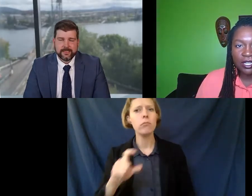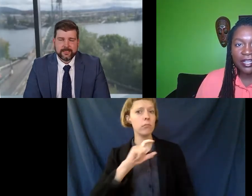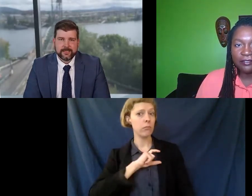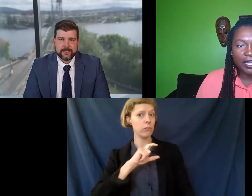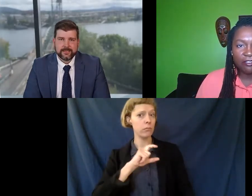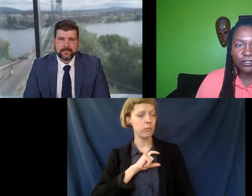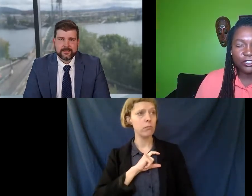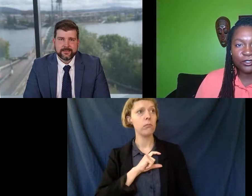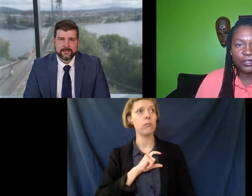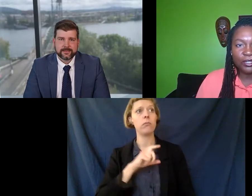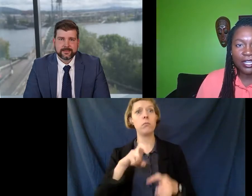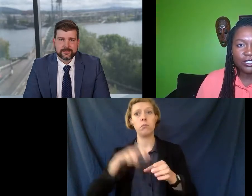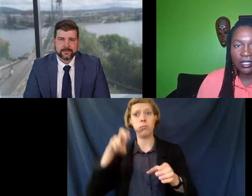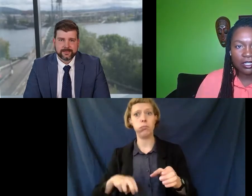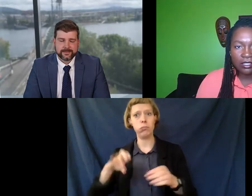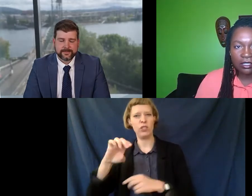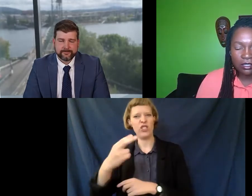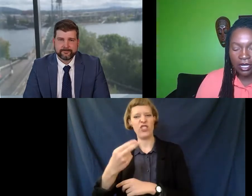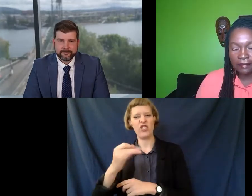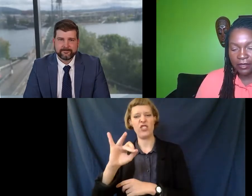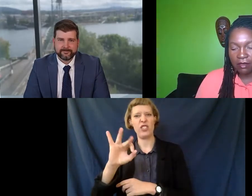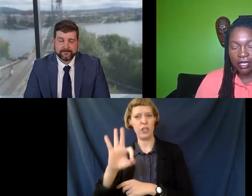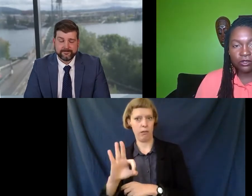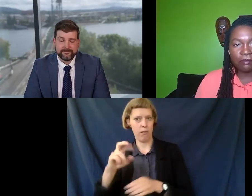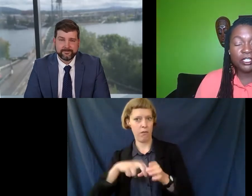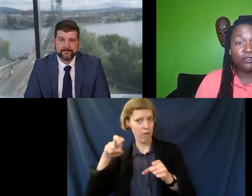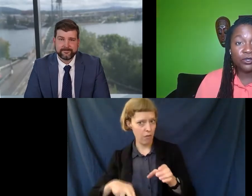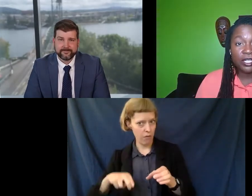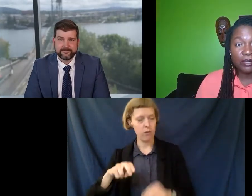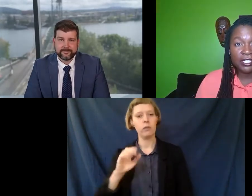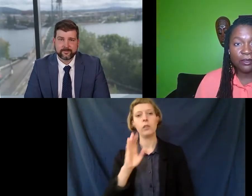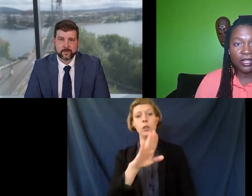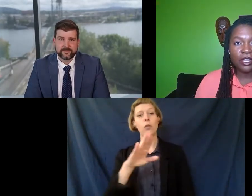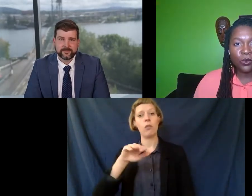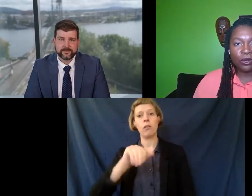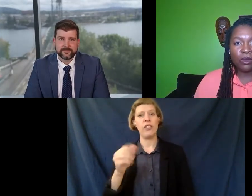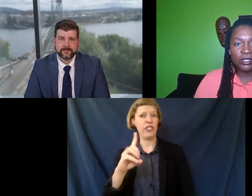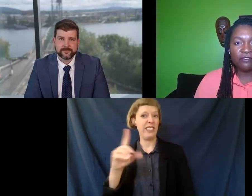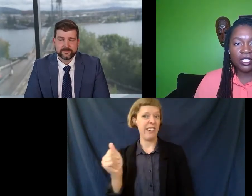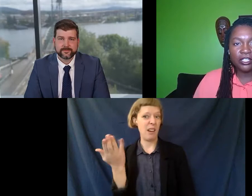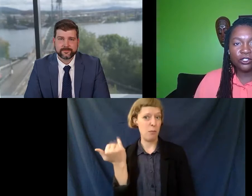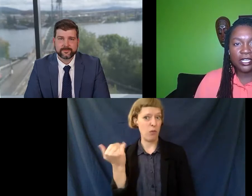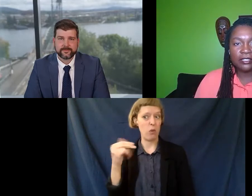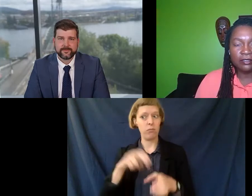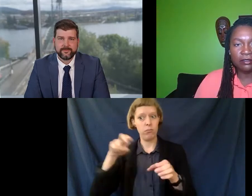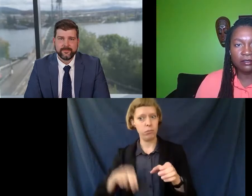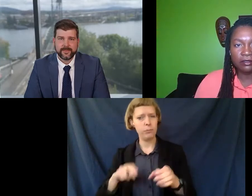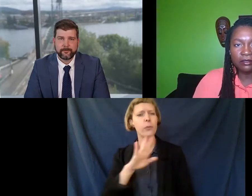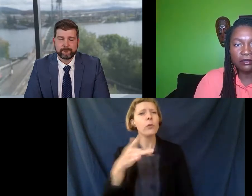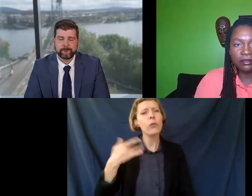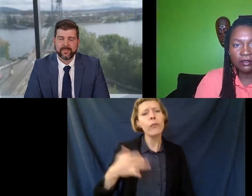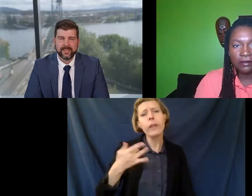saw your predecessor resign right after, you know, you had won election and these major events were taking place in the community? What was the feeling in your